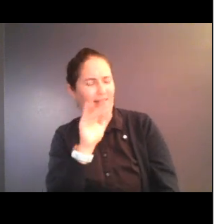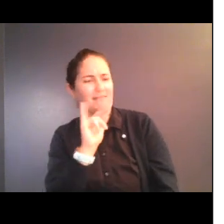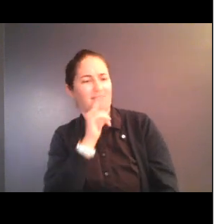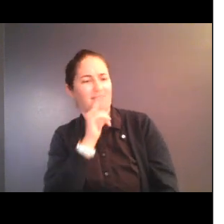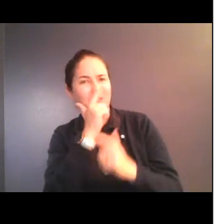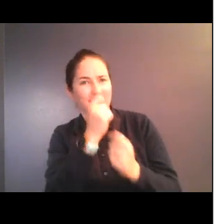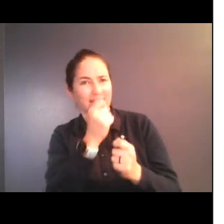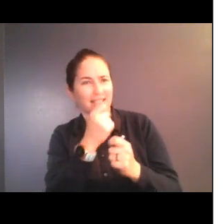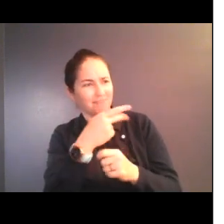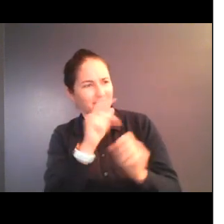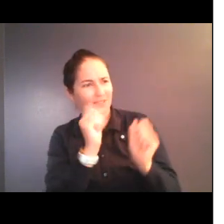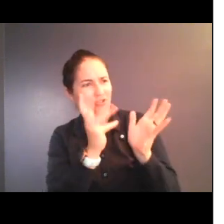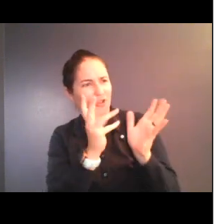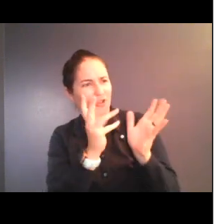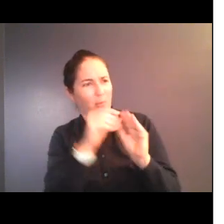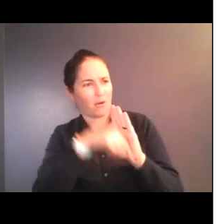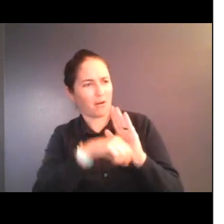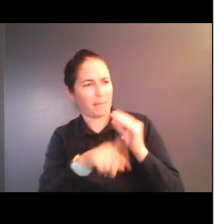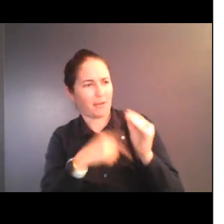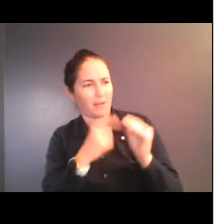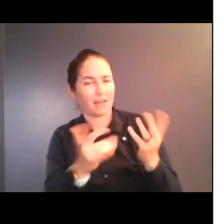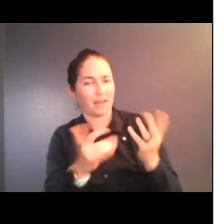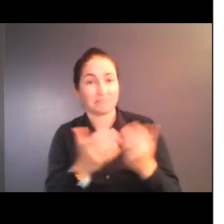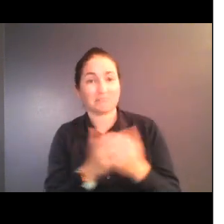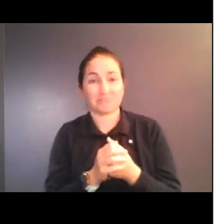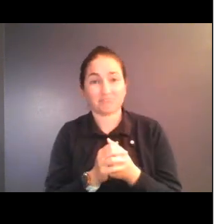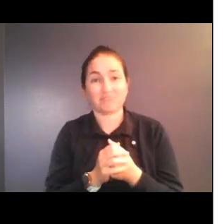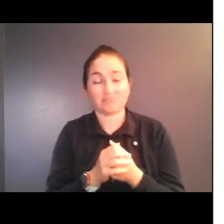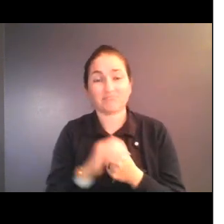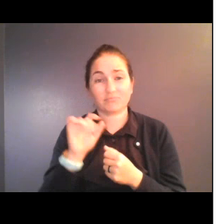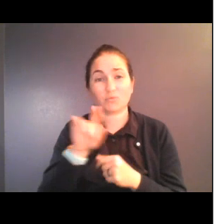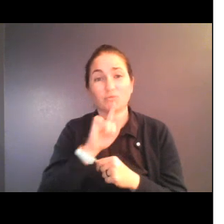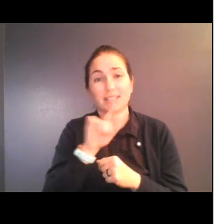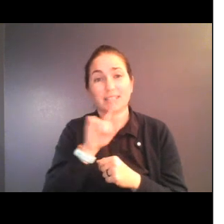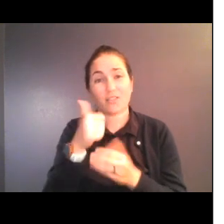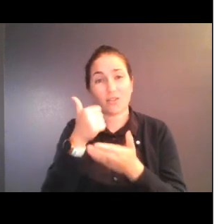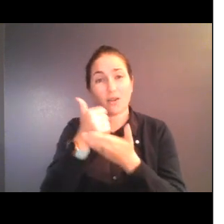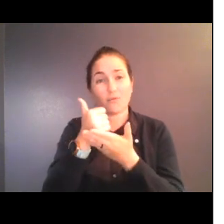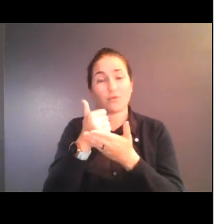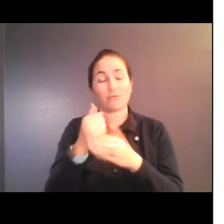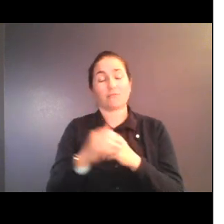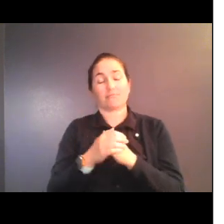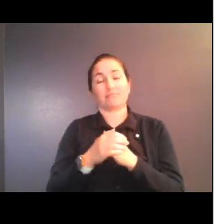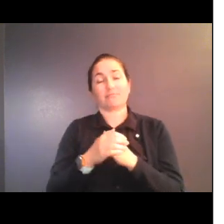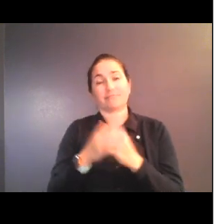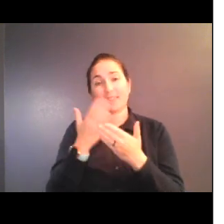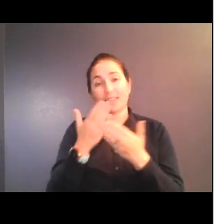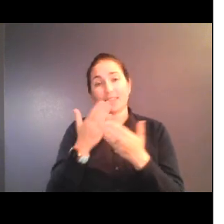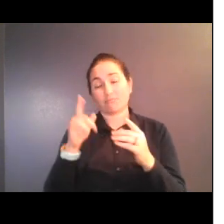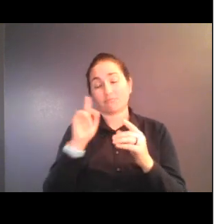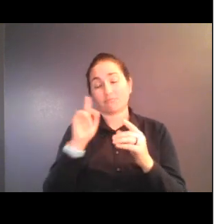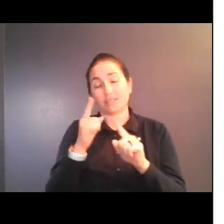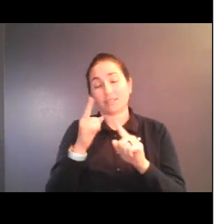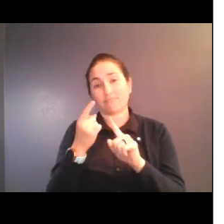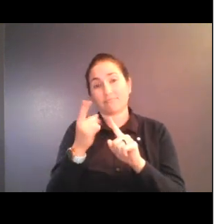interesting, can we talk more about this? So that's another really helpful thing that